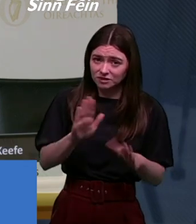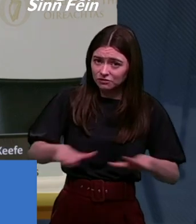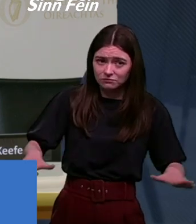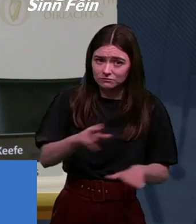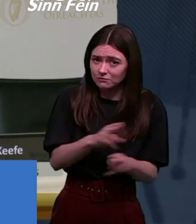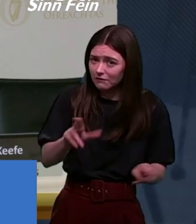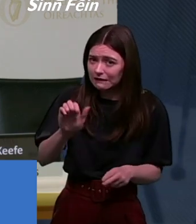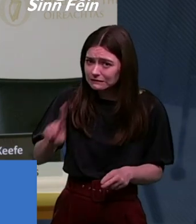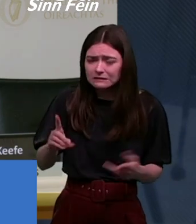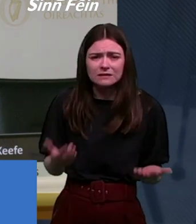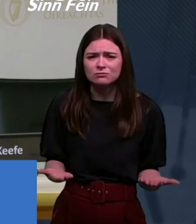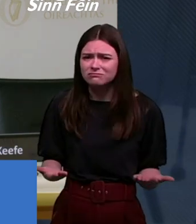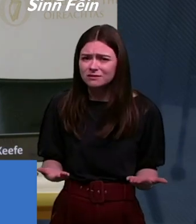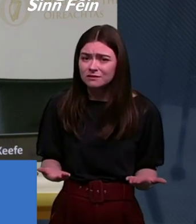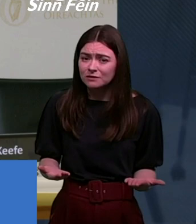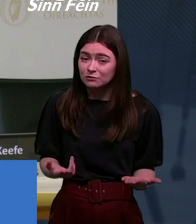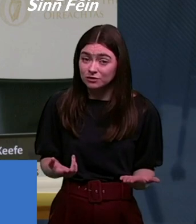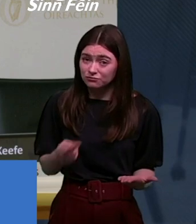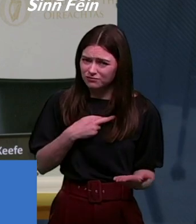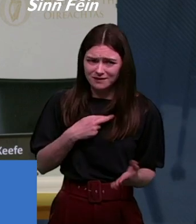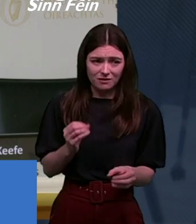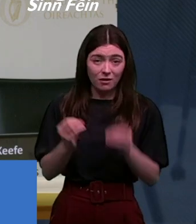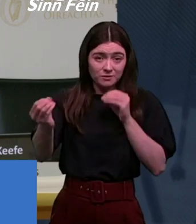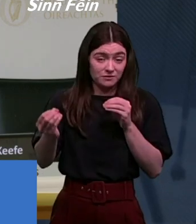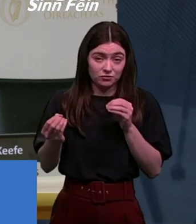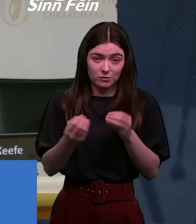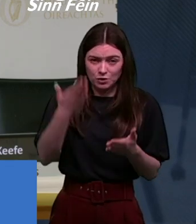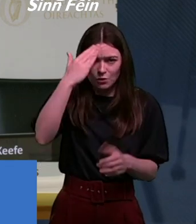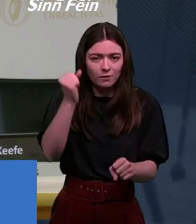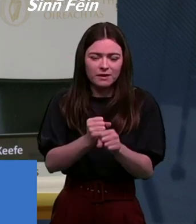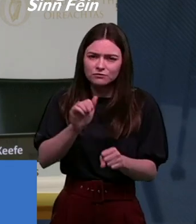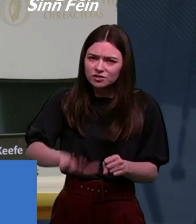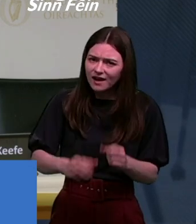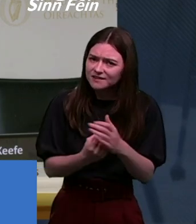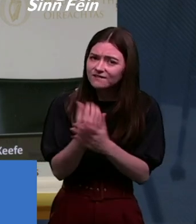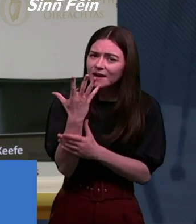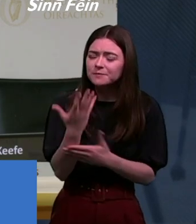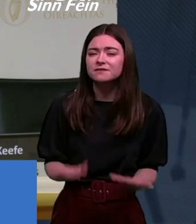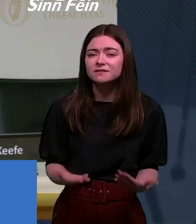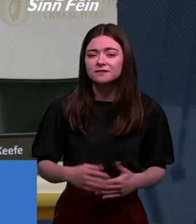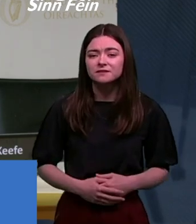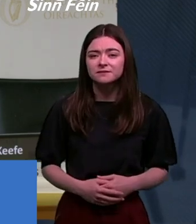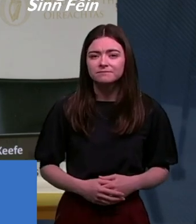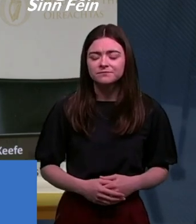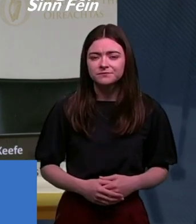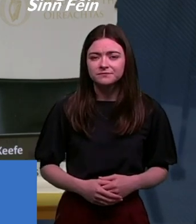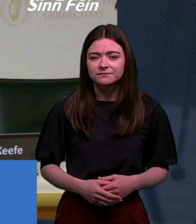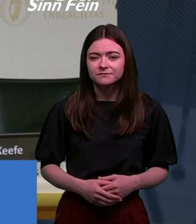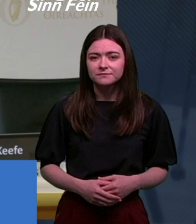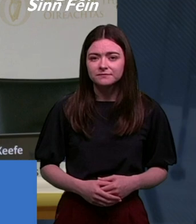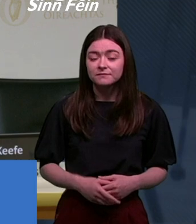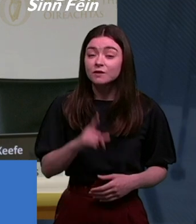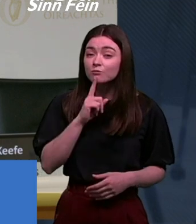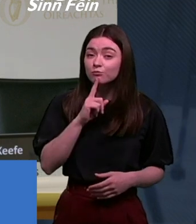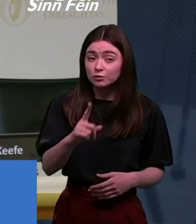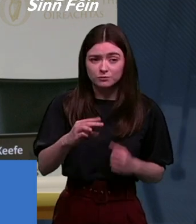is totally in opposition to what we all know about child development. But like the